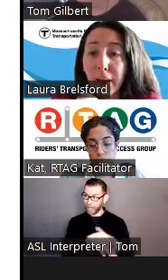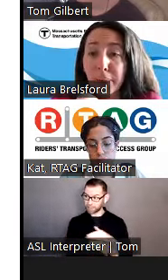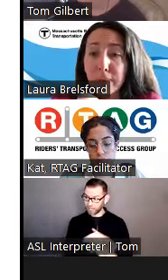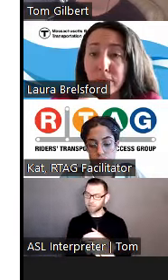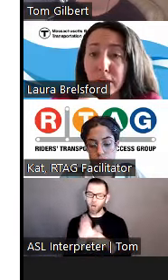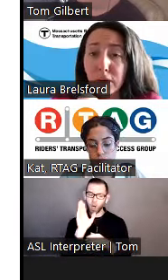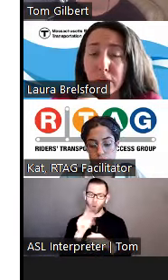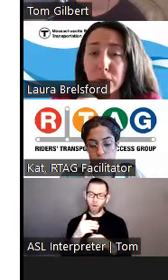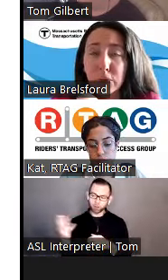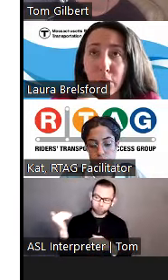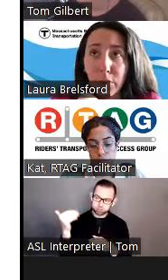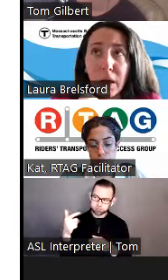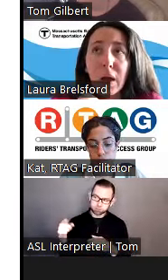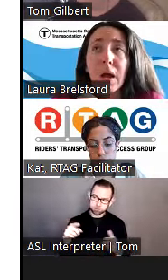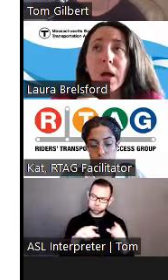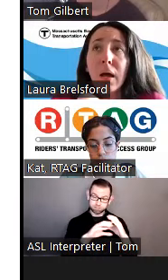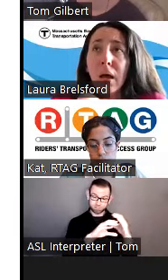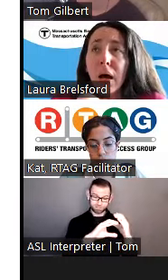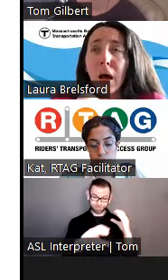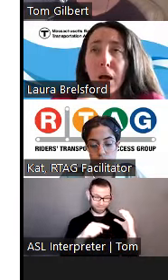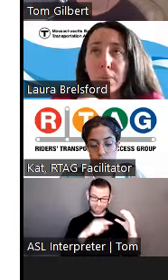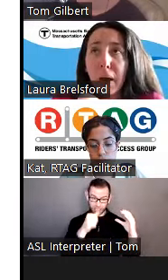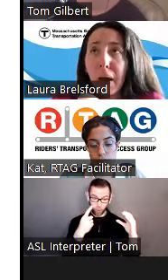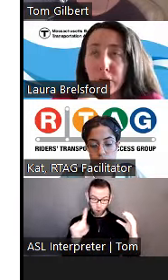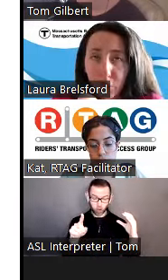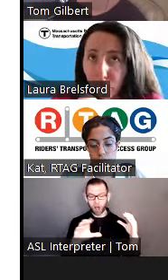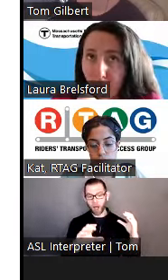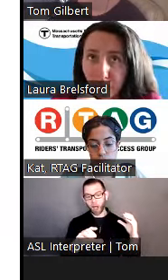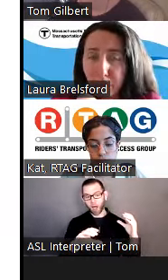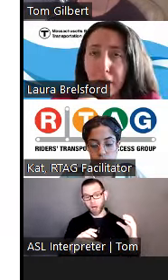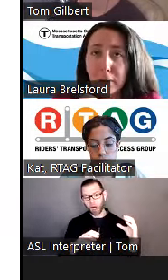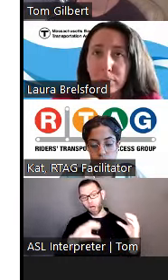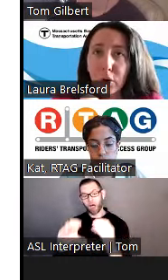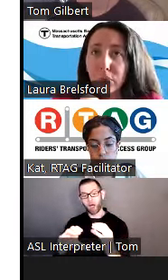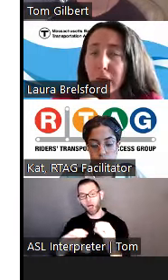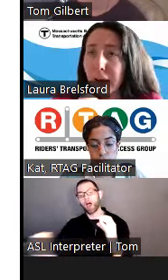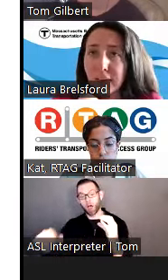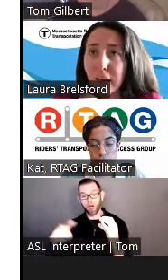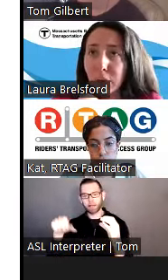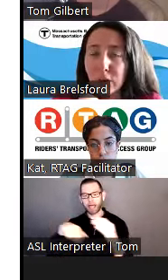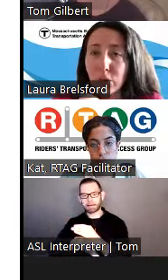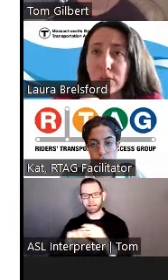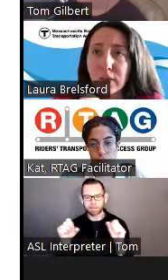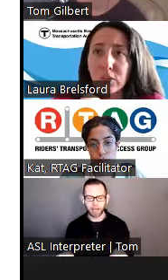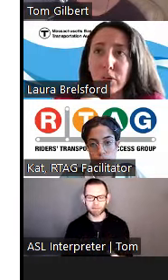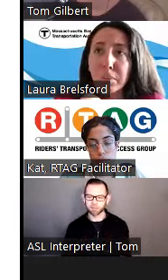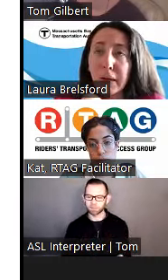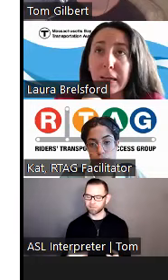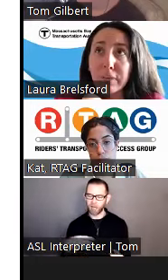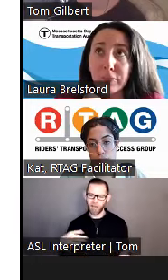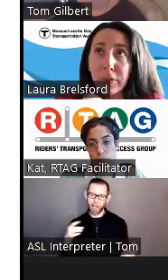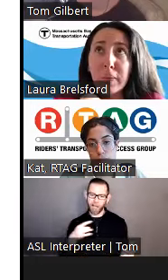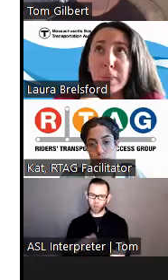boarded at that vehicle. So I know I don't like asking anyone to do this, Esther,